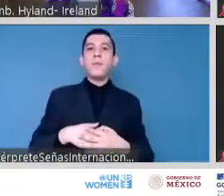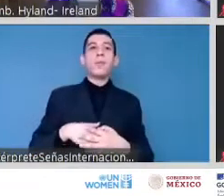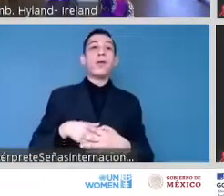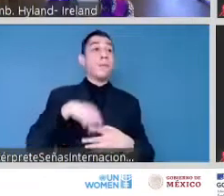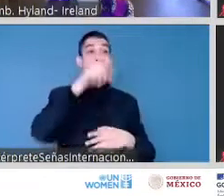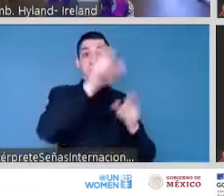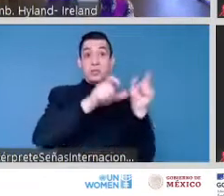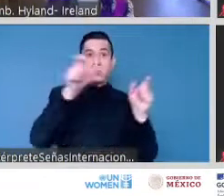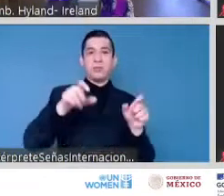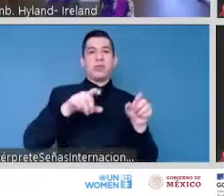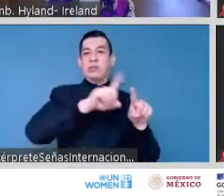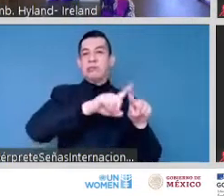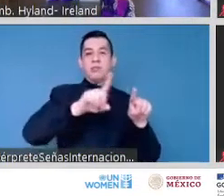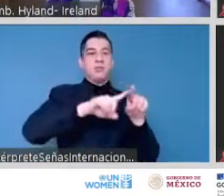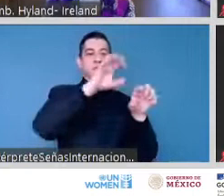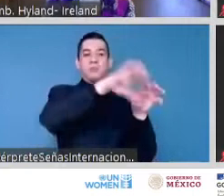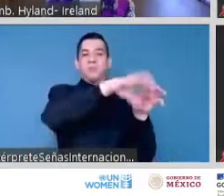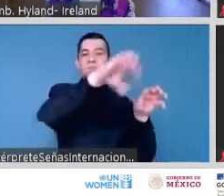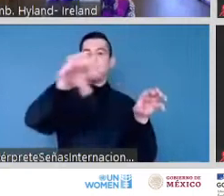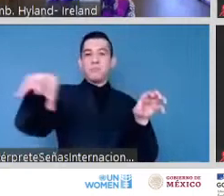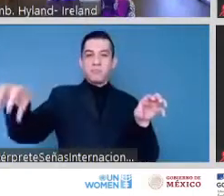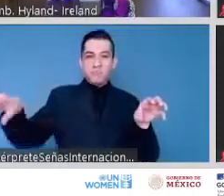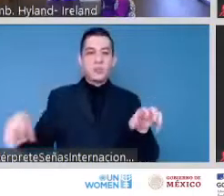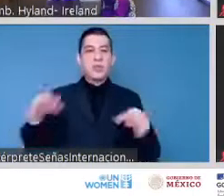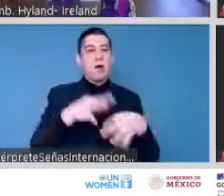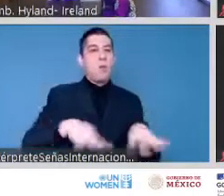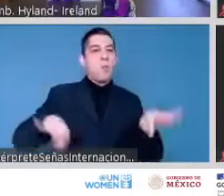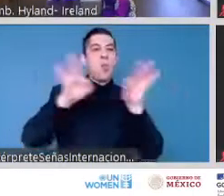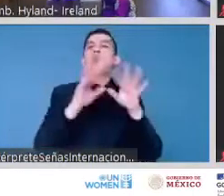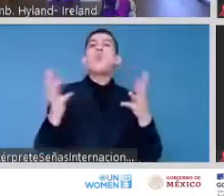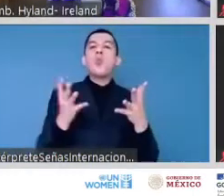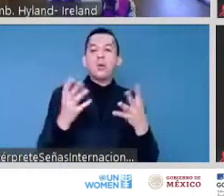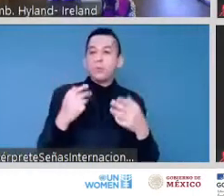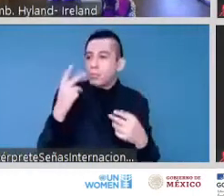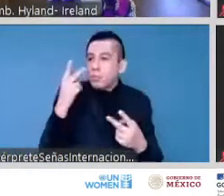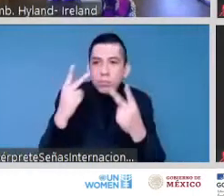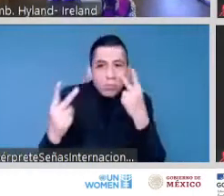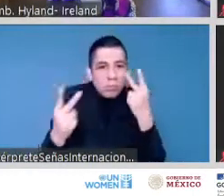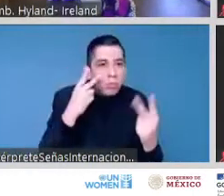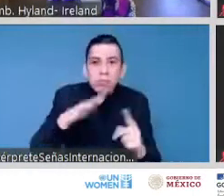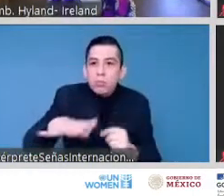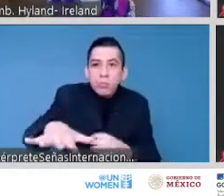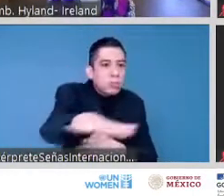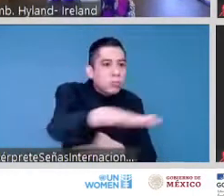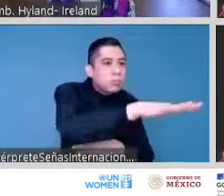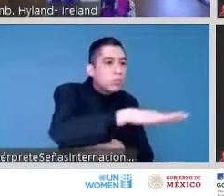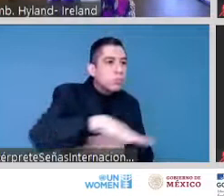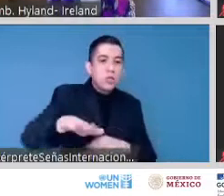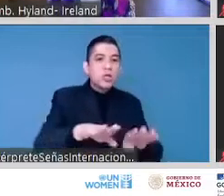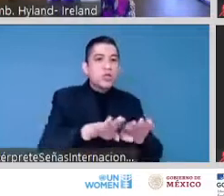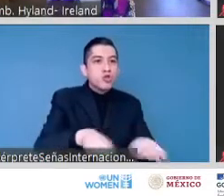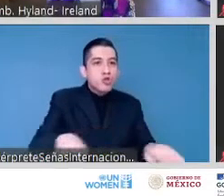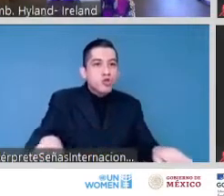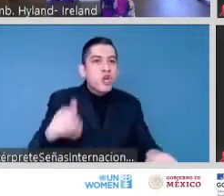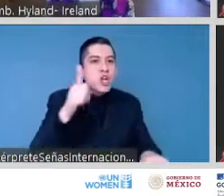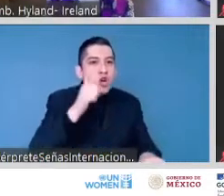and continuously affected by conflict and ensure the faithful application of humanitarian law and its complementary frameworks. So